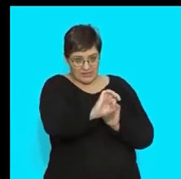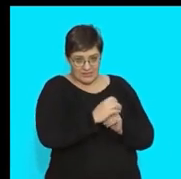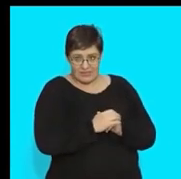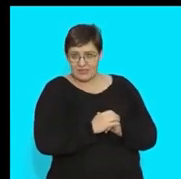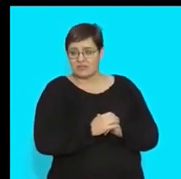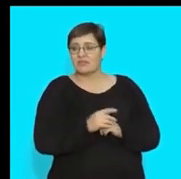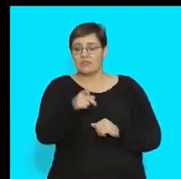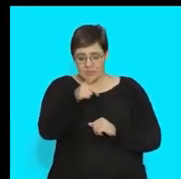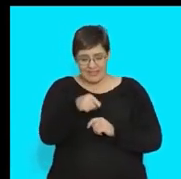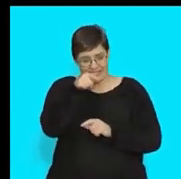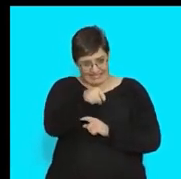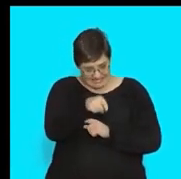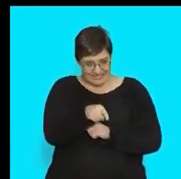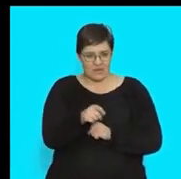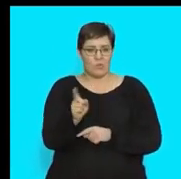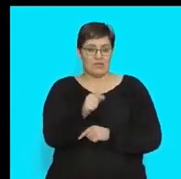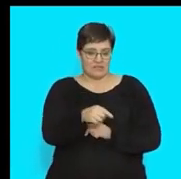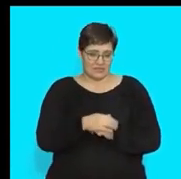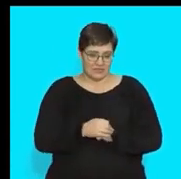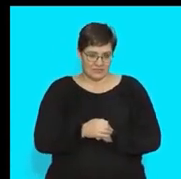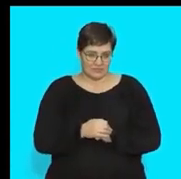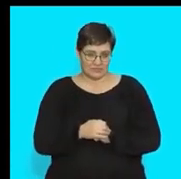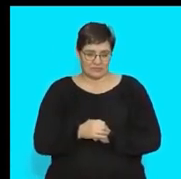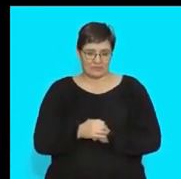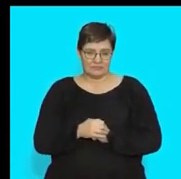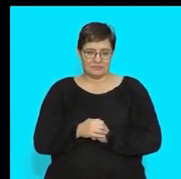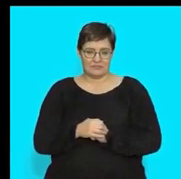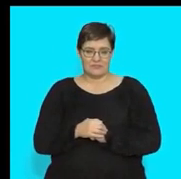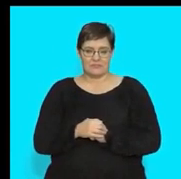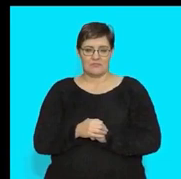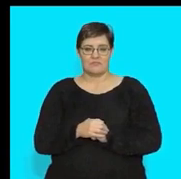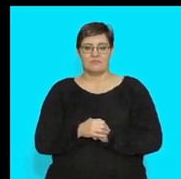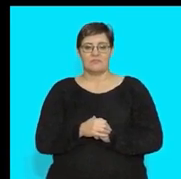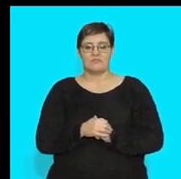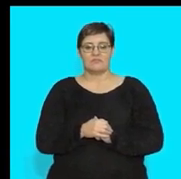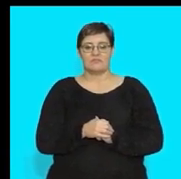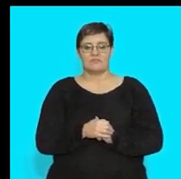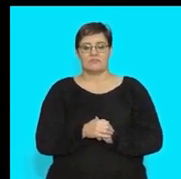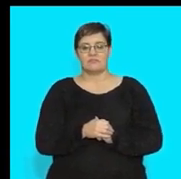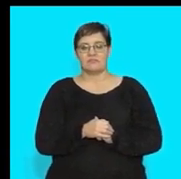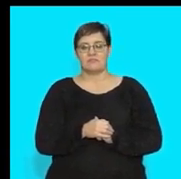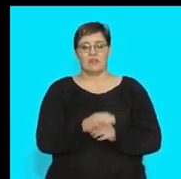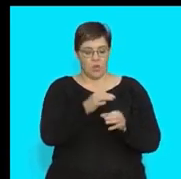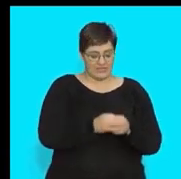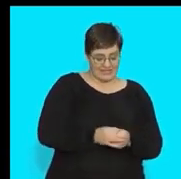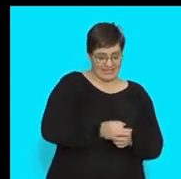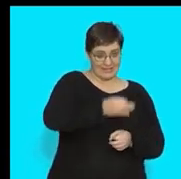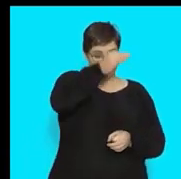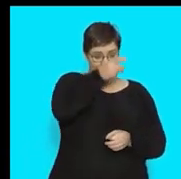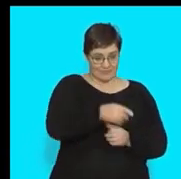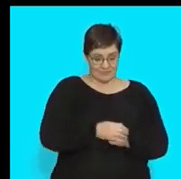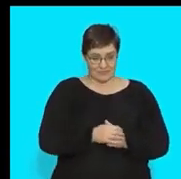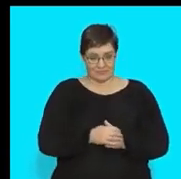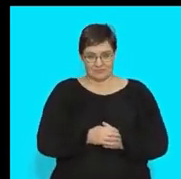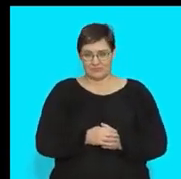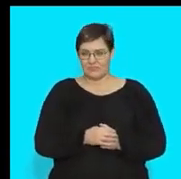of the carrot, that's exactly what it is in the middle. Okay, a stem. Now, when we come